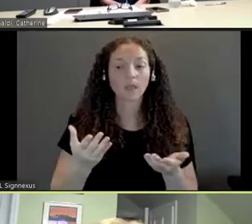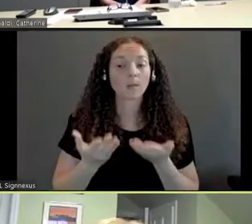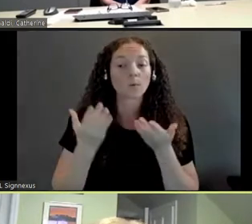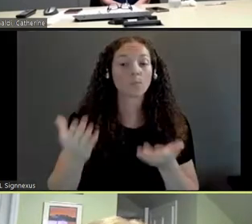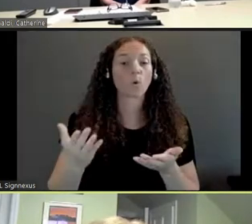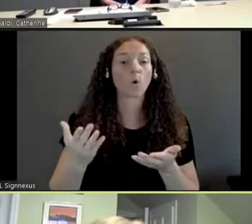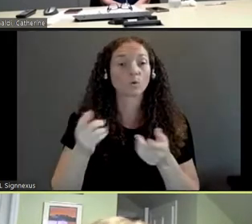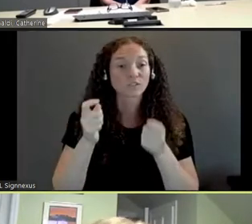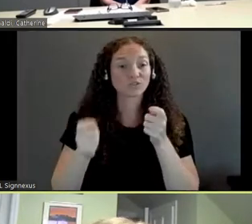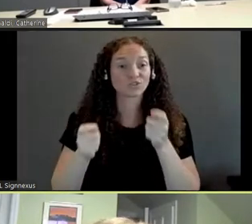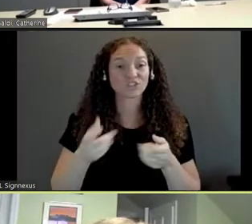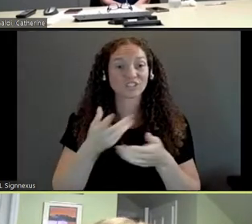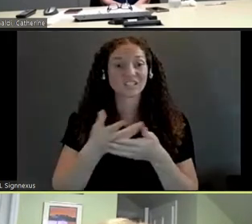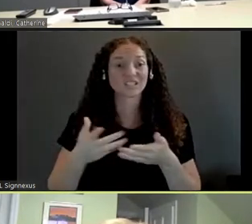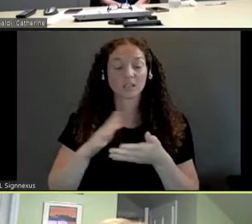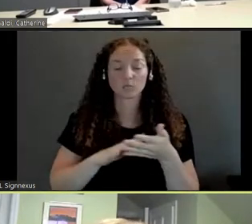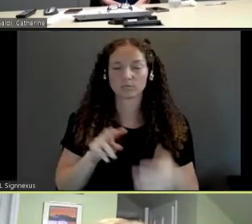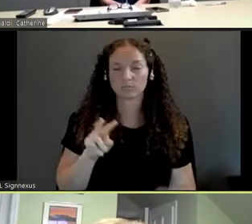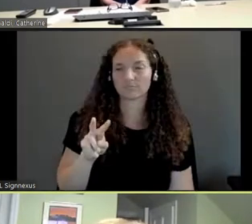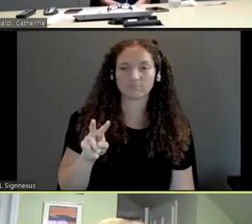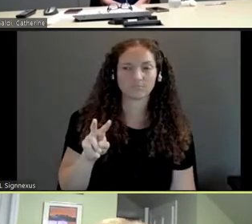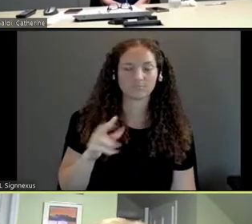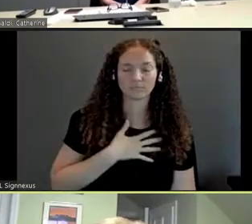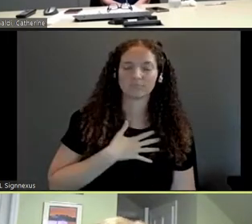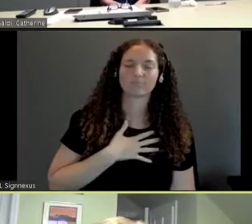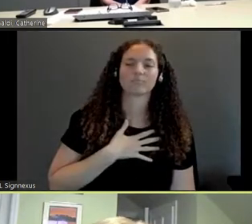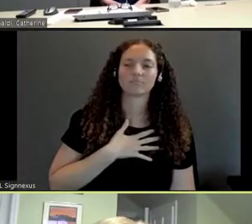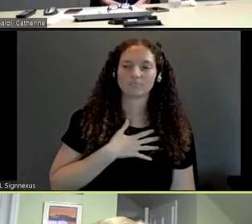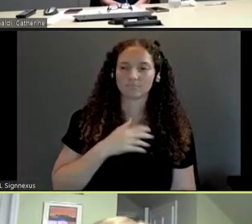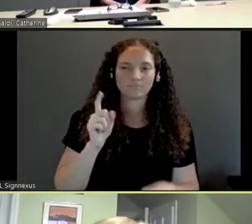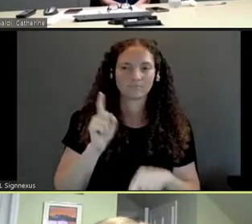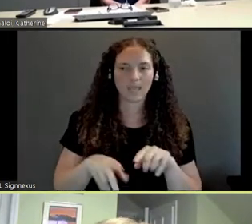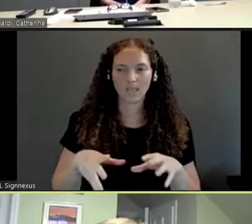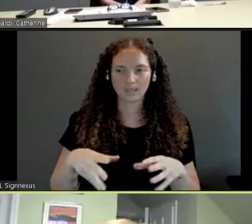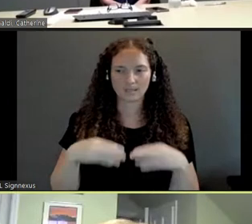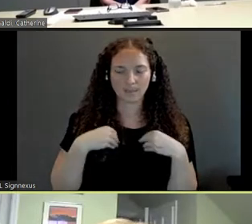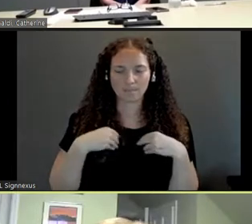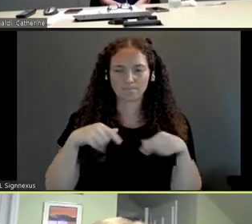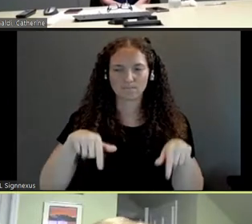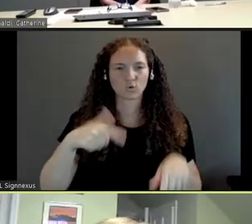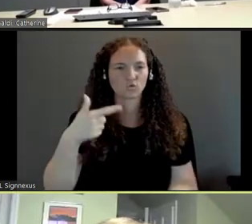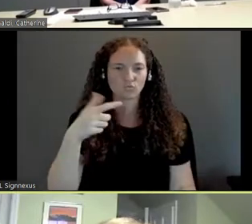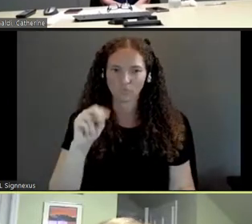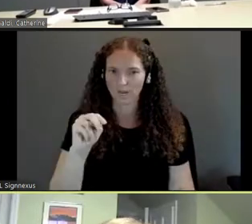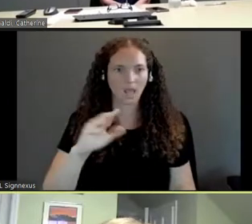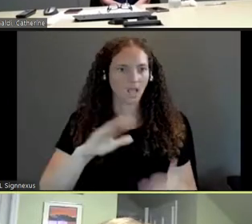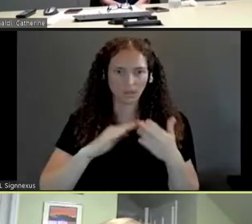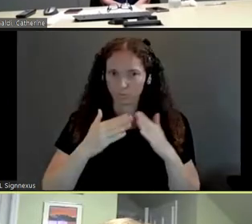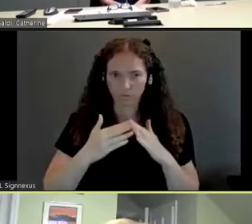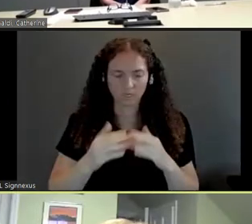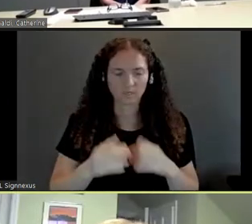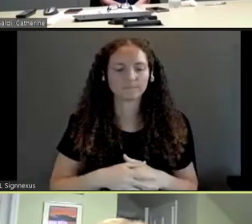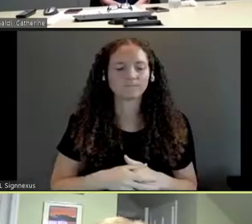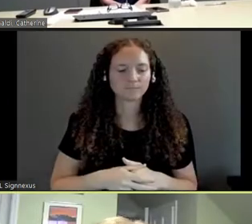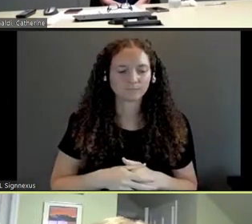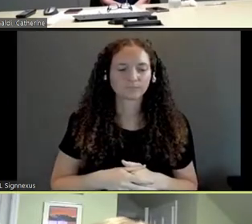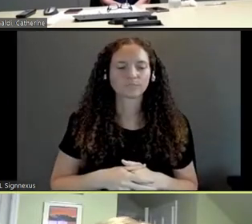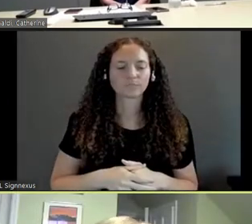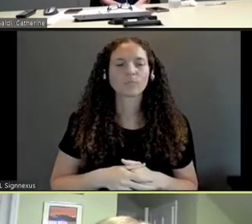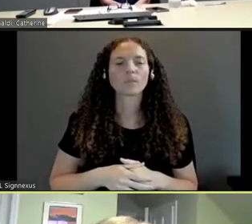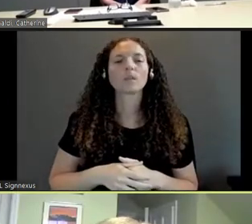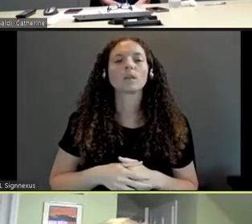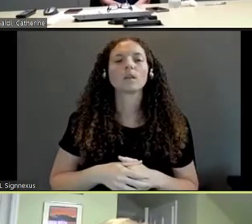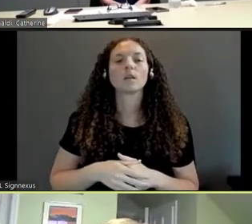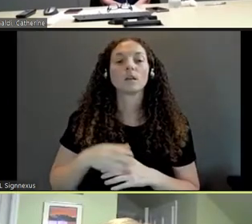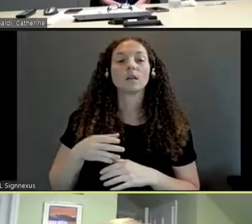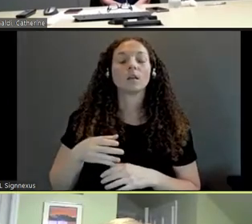onerous and unacceptable to the entire Great Neck community. Contrary to the MTA public relations